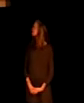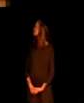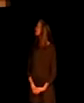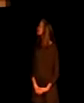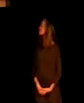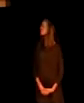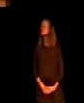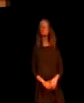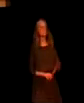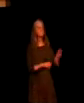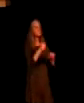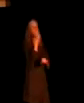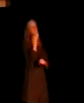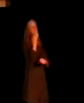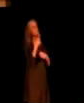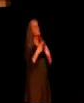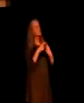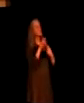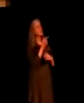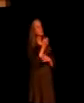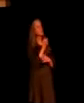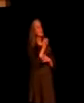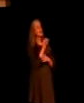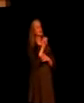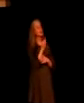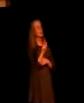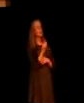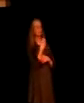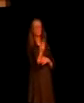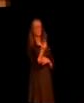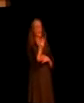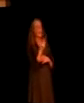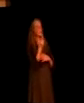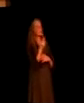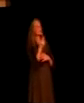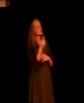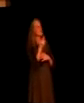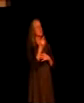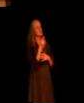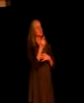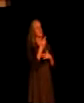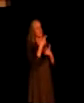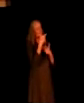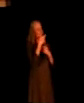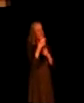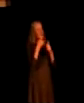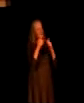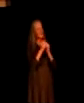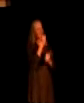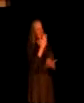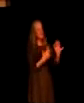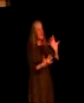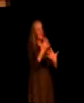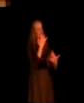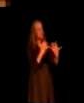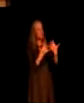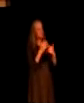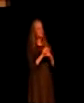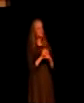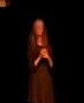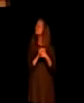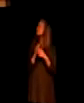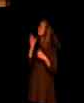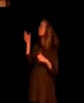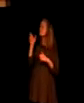One of the things that NASA's always found interesting to look at are fires, and so this is a Landsat image